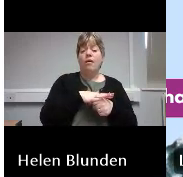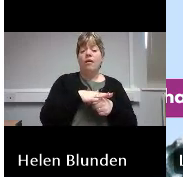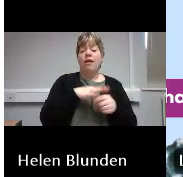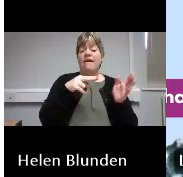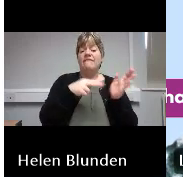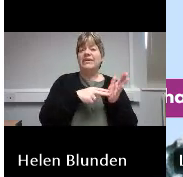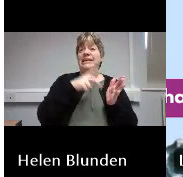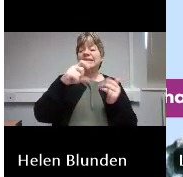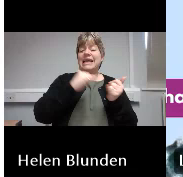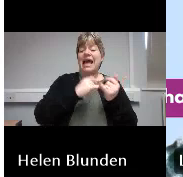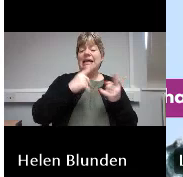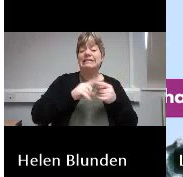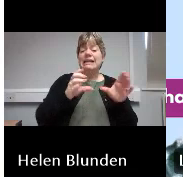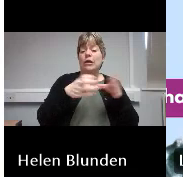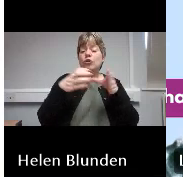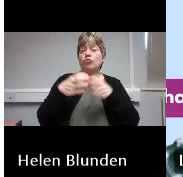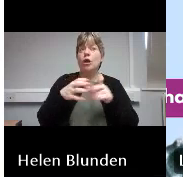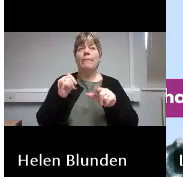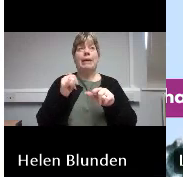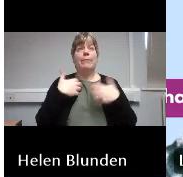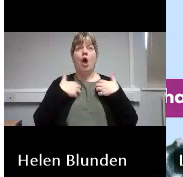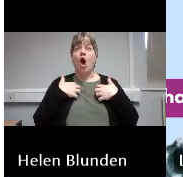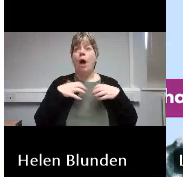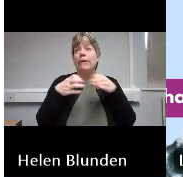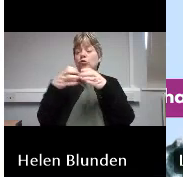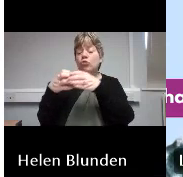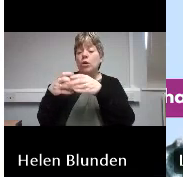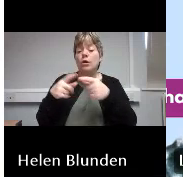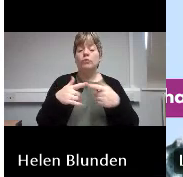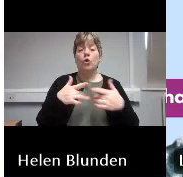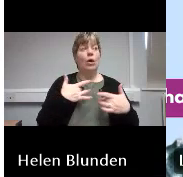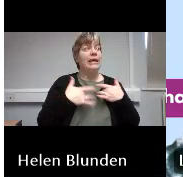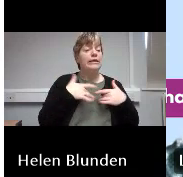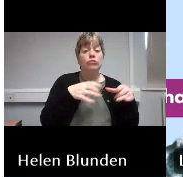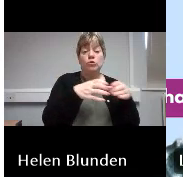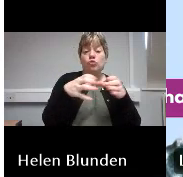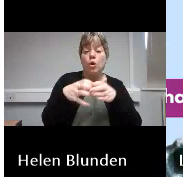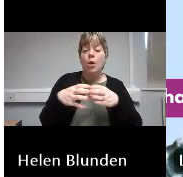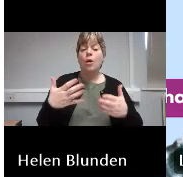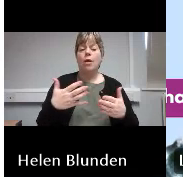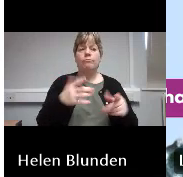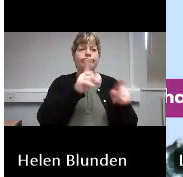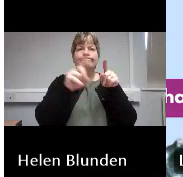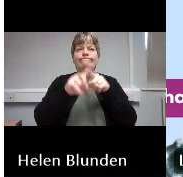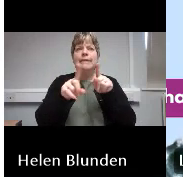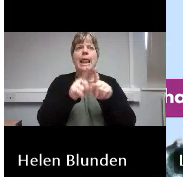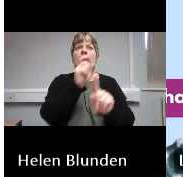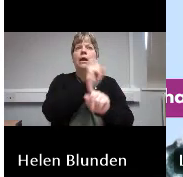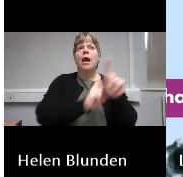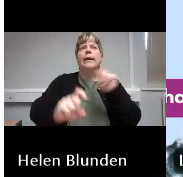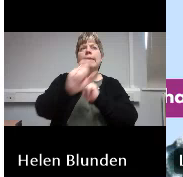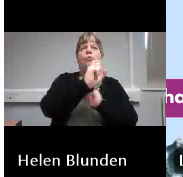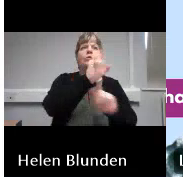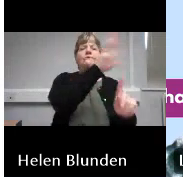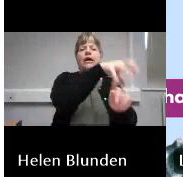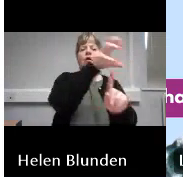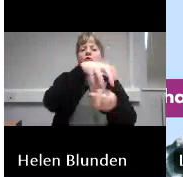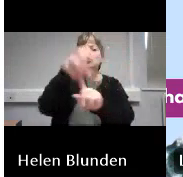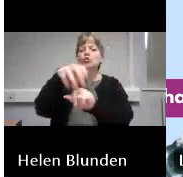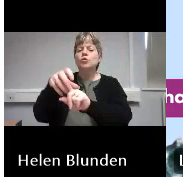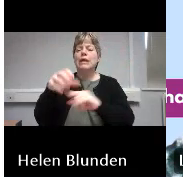GCSE kind of local groups, perhaps hobby groups, interest groups, so all those community venues and